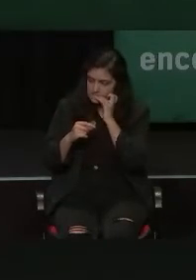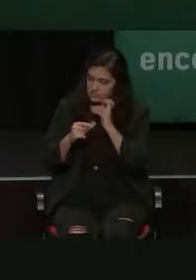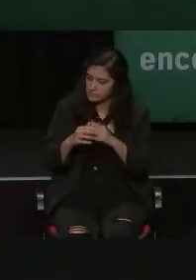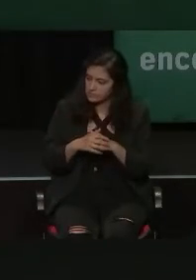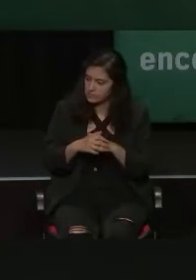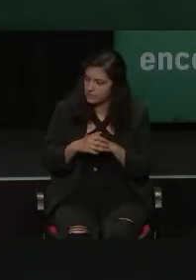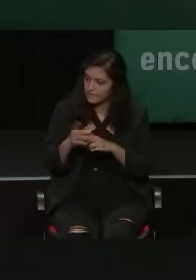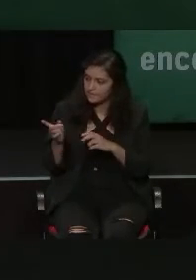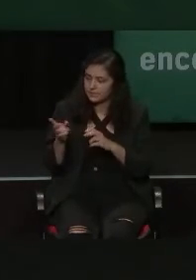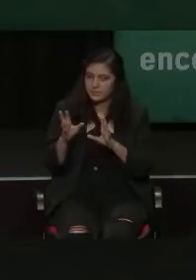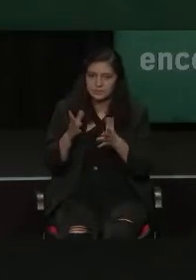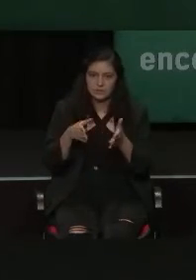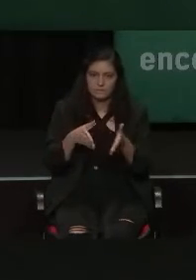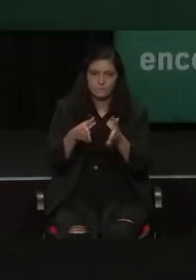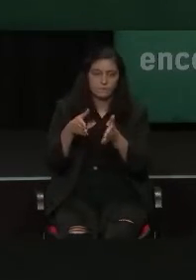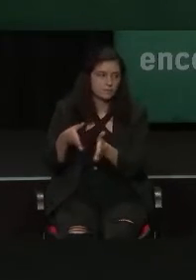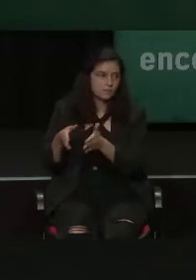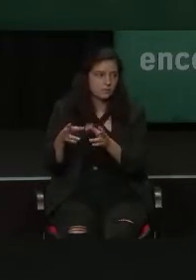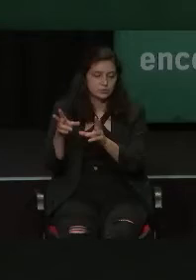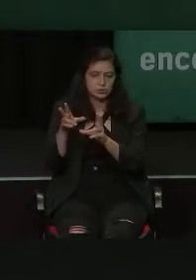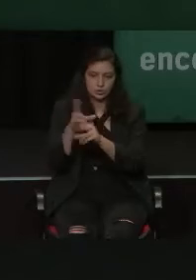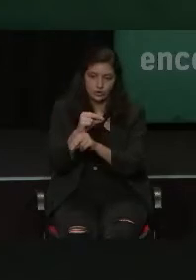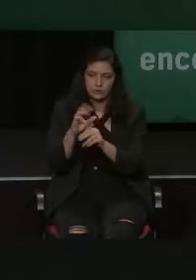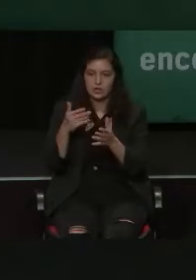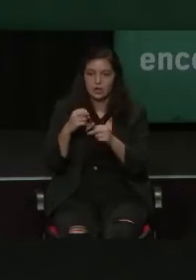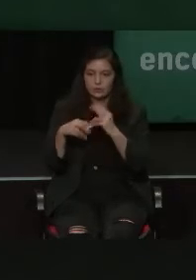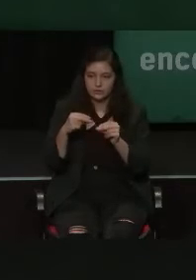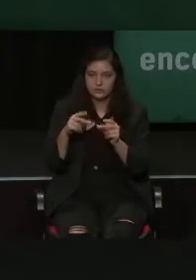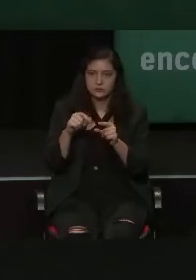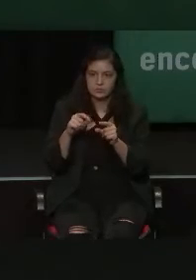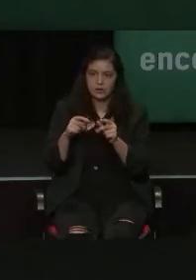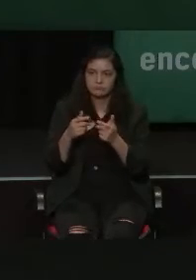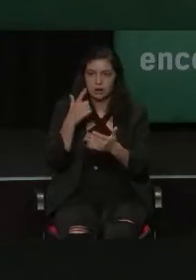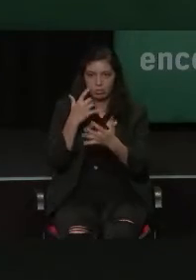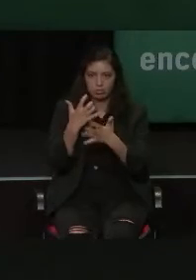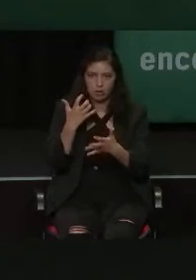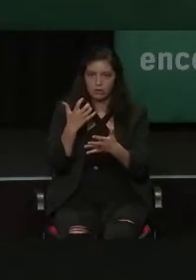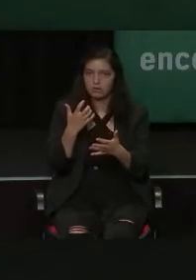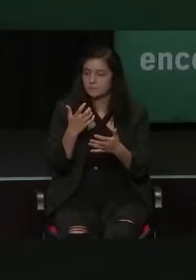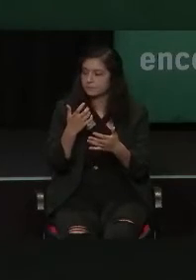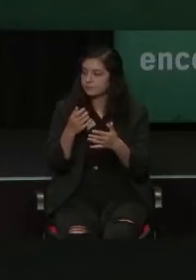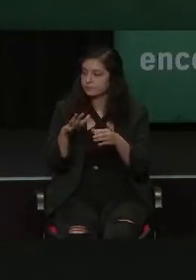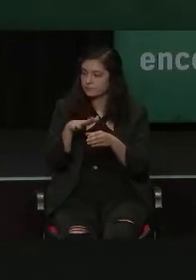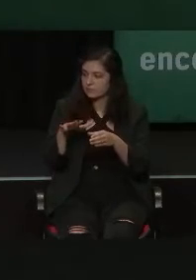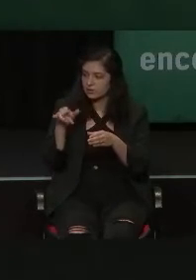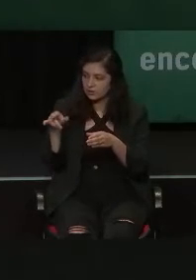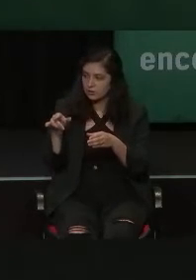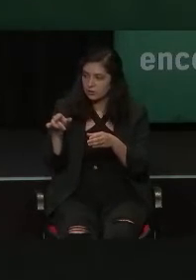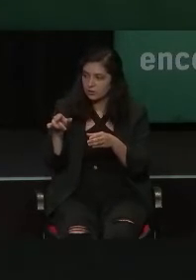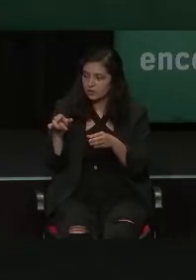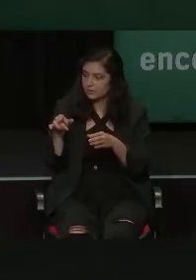you need new strategies, particularly more innovative and differential. In this context,